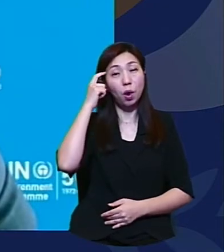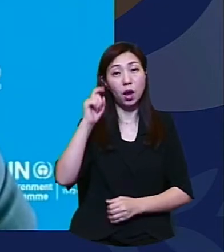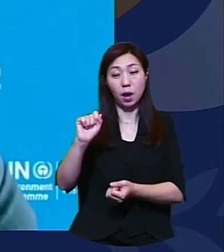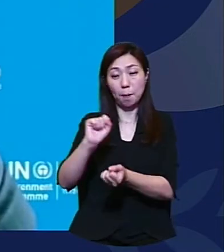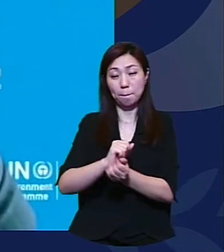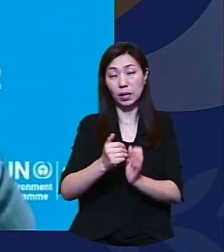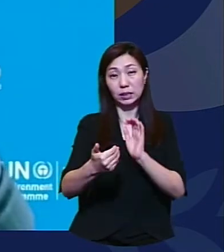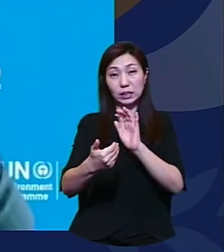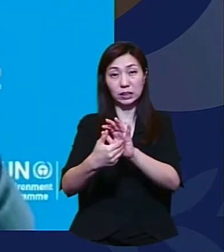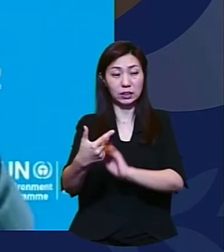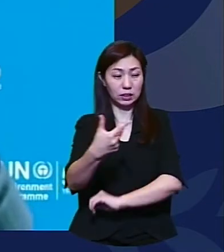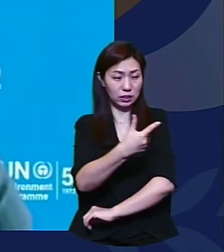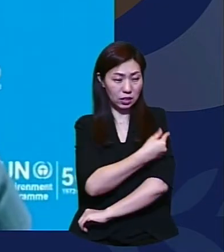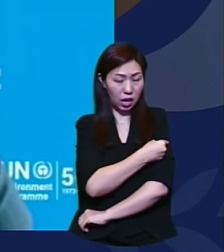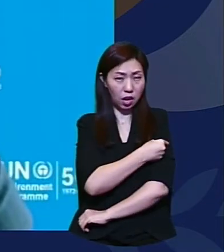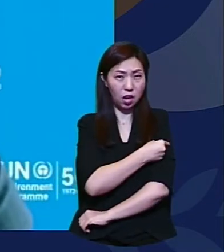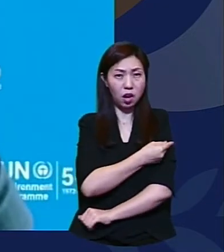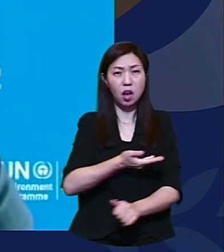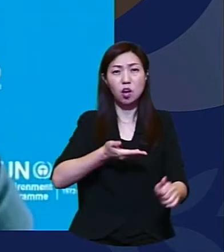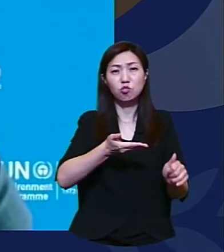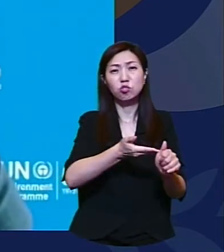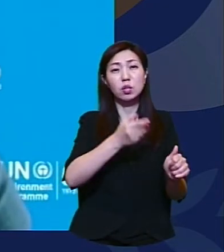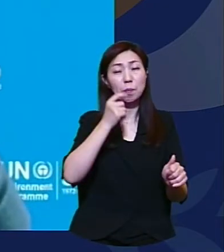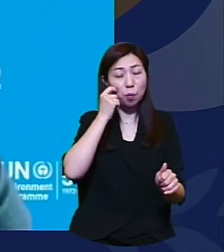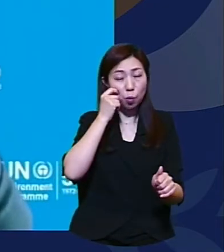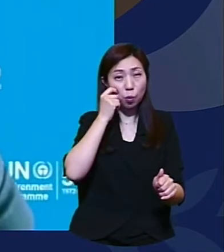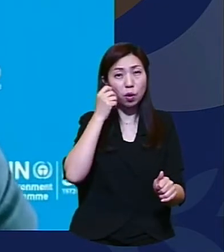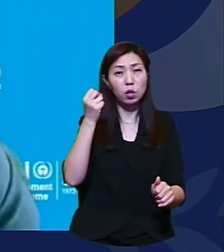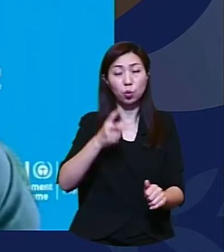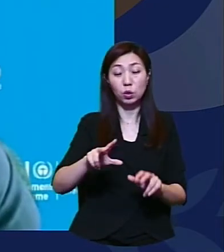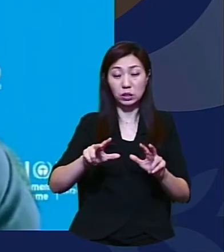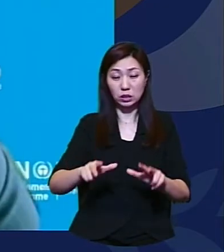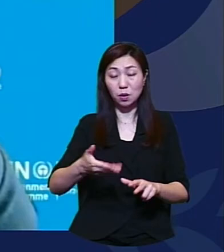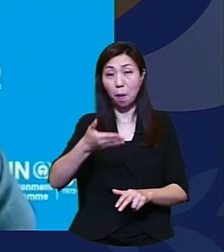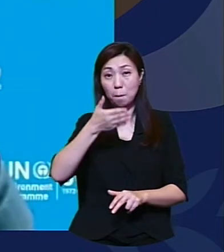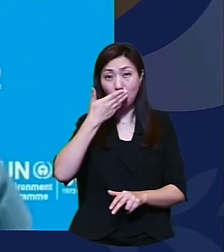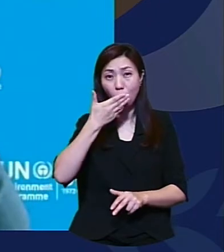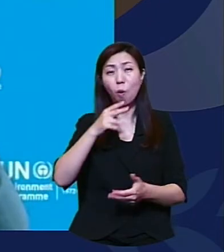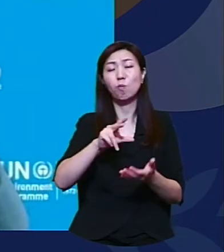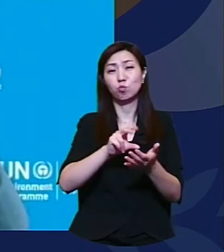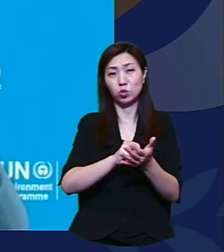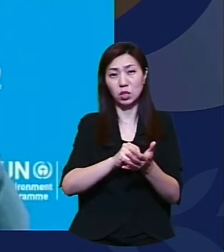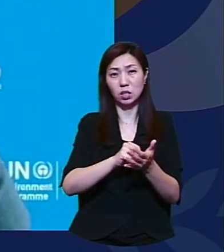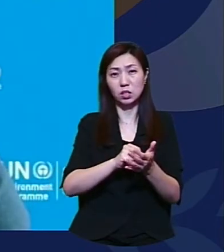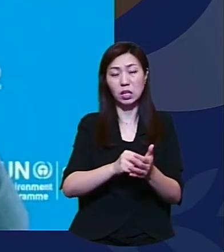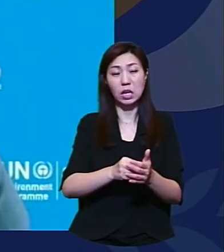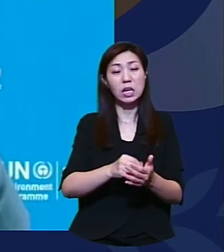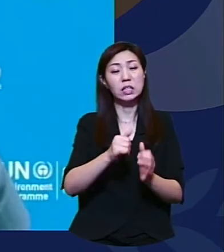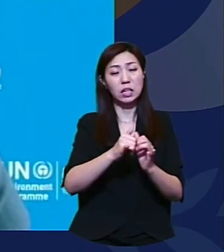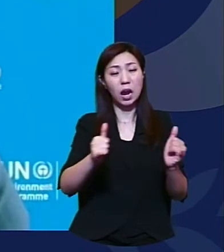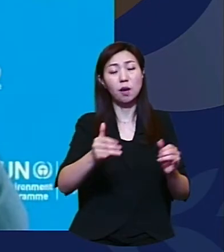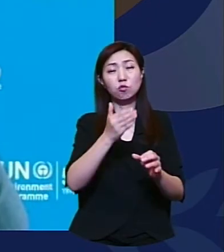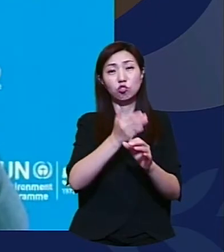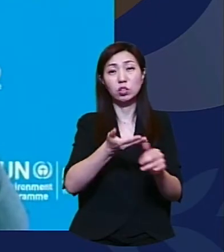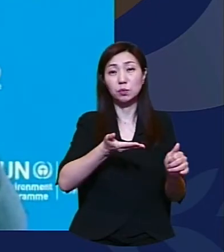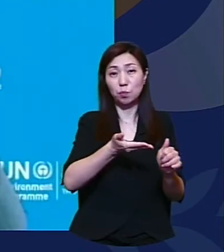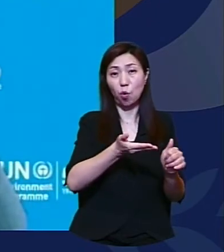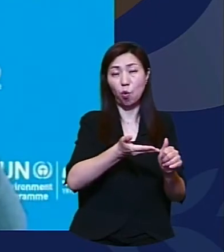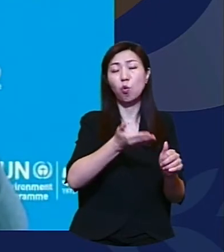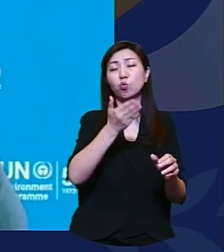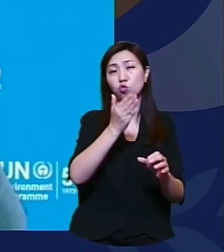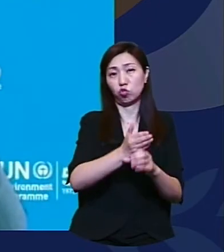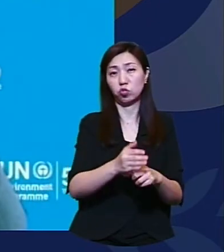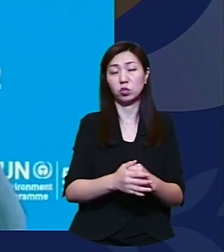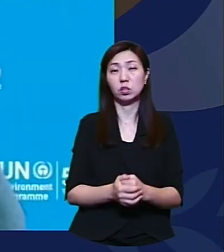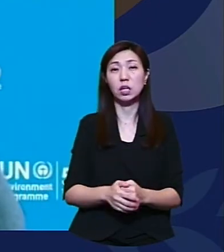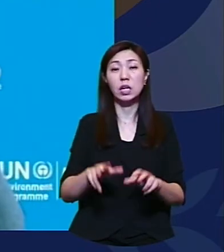poor countries to actually sit back and reflect on the lessons. But specifically on the hunger, it's